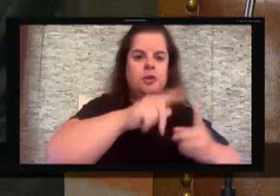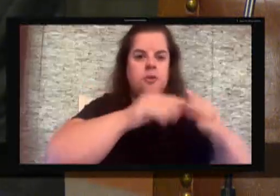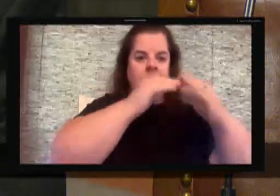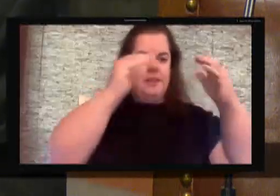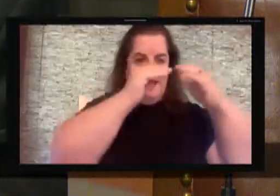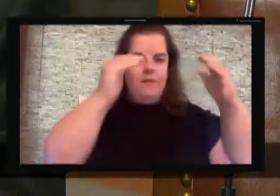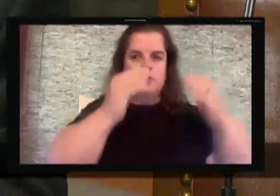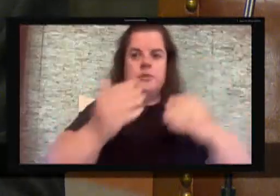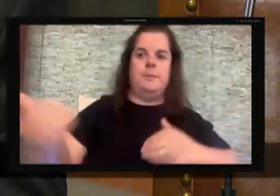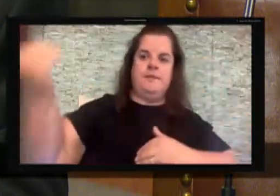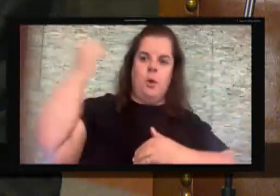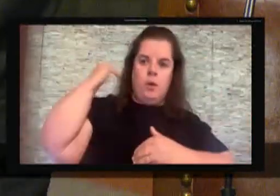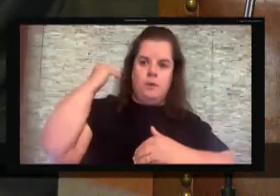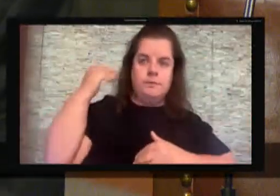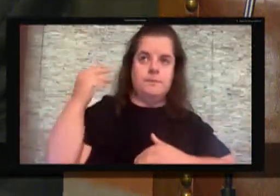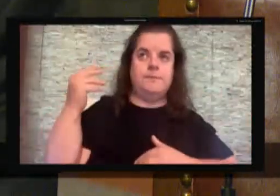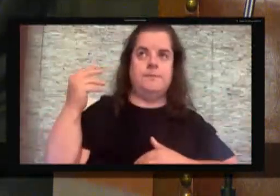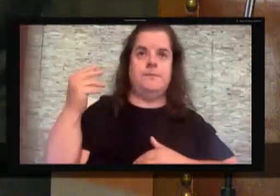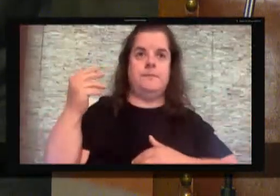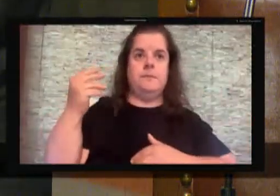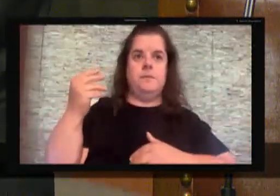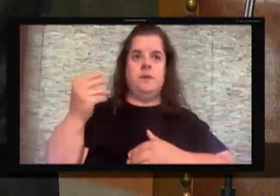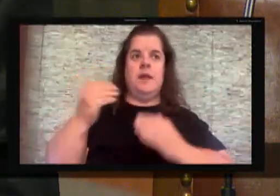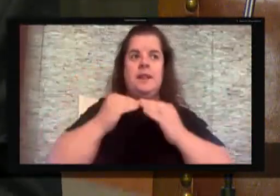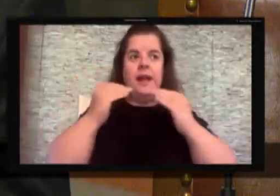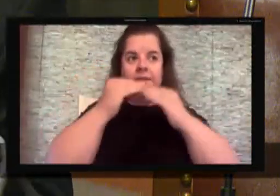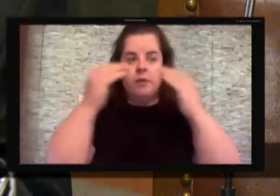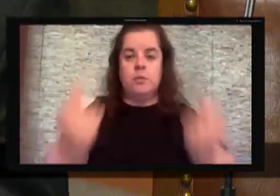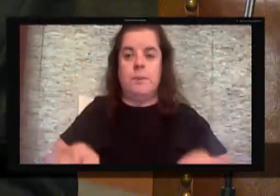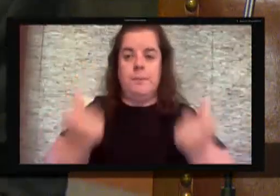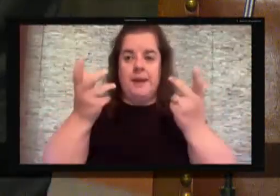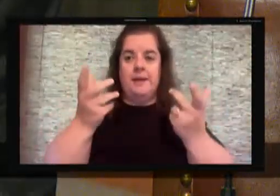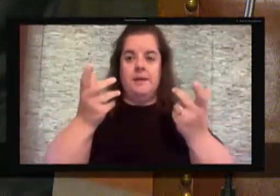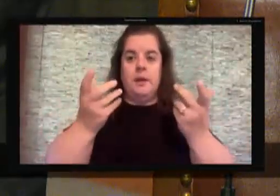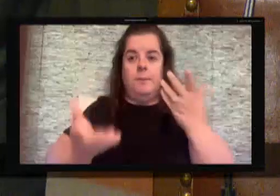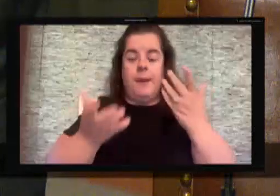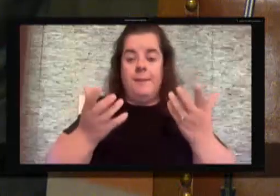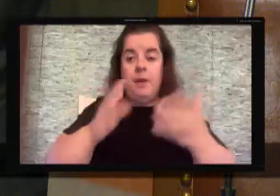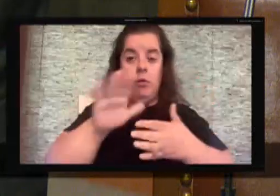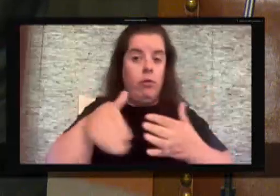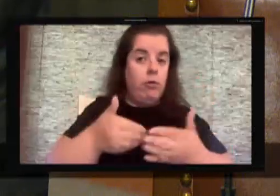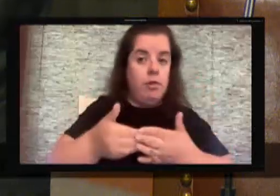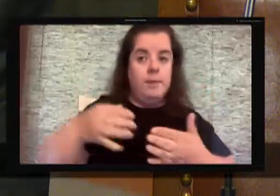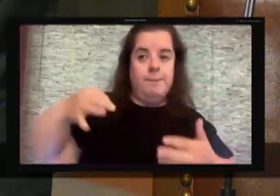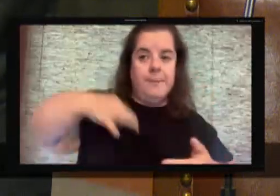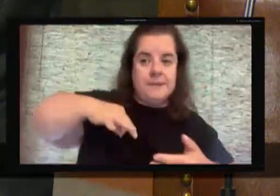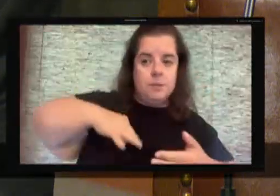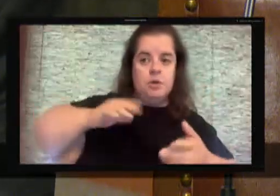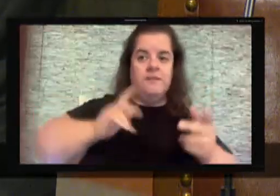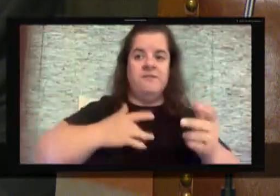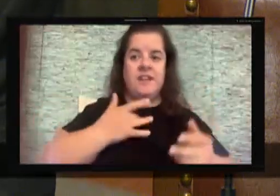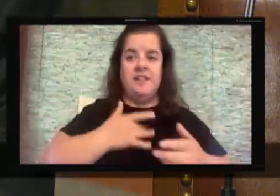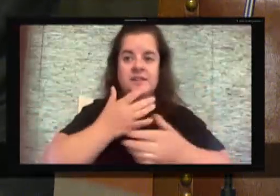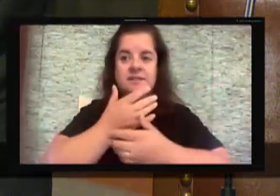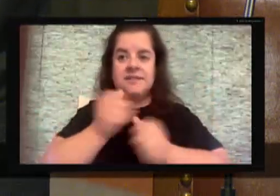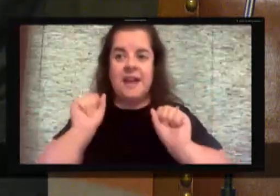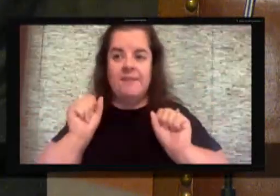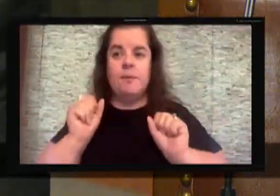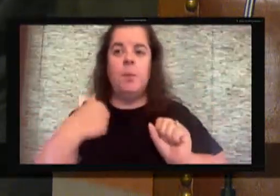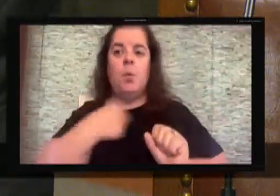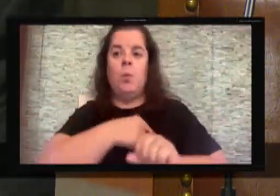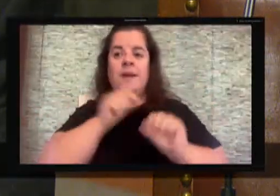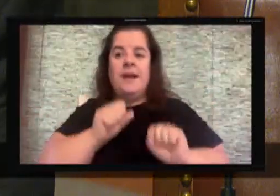at in the past, and a level where, you know, the majority, if not hopefully all of Pittsburghers, you know, feel safe. But what can we do in the